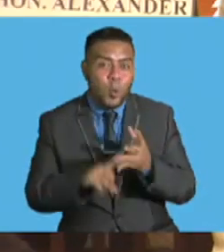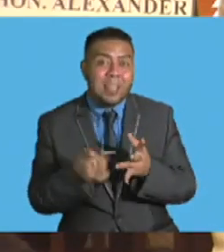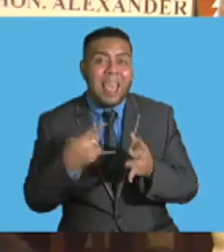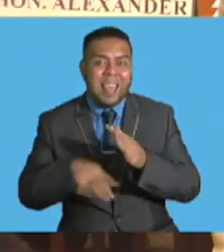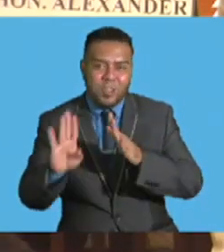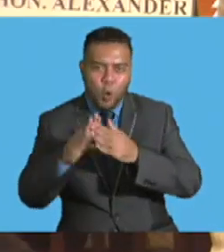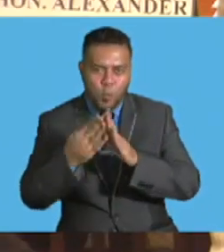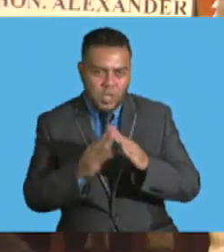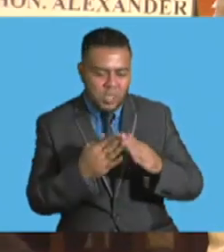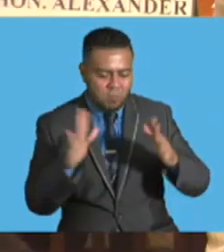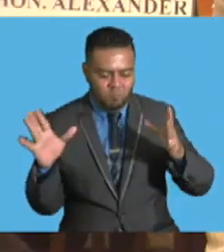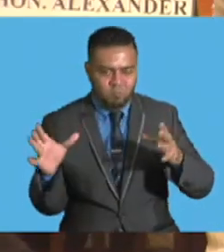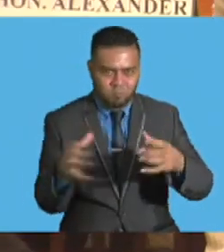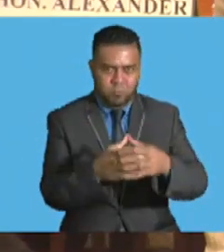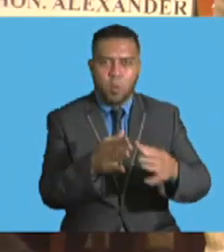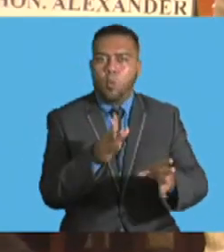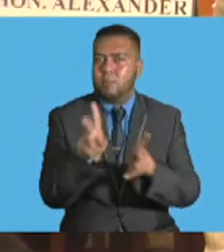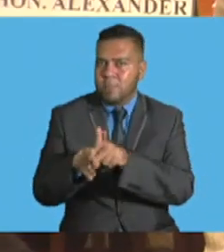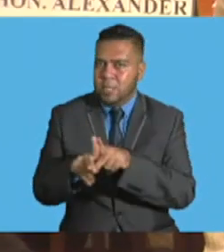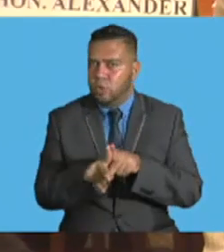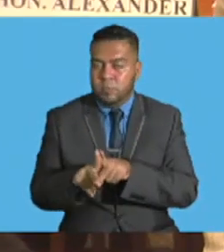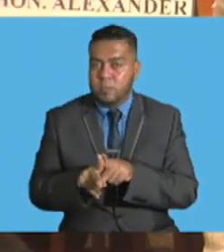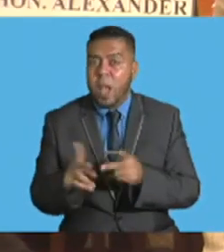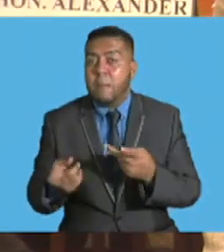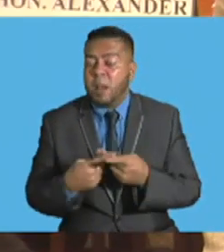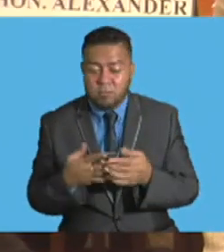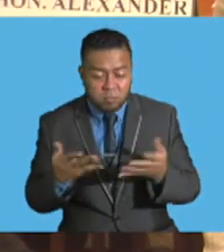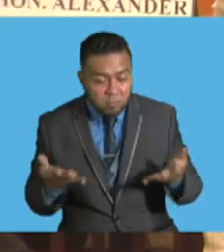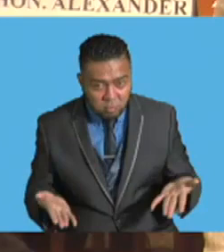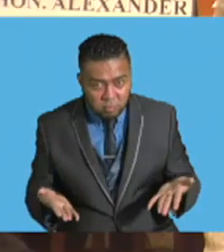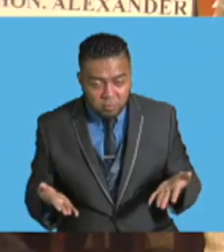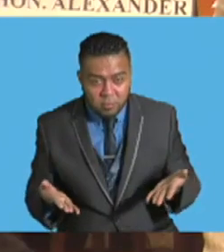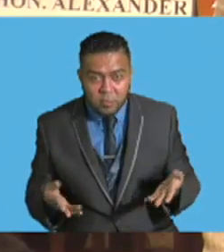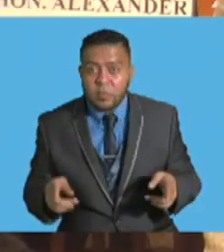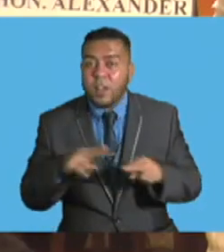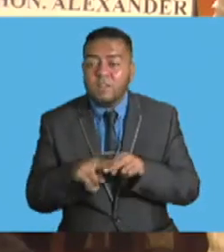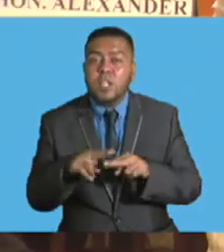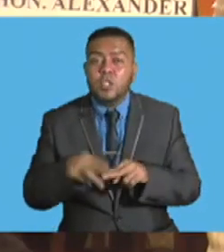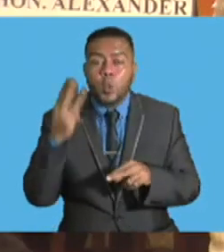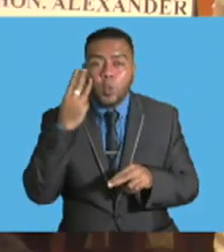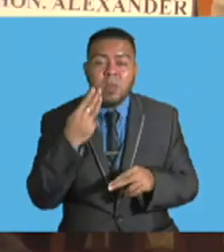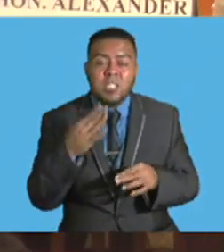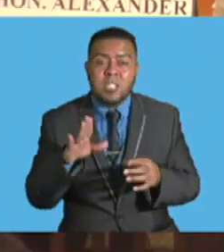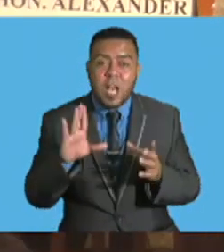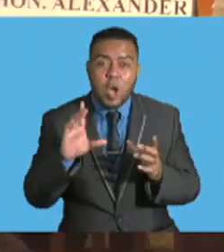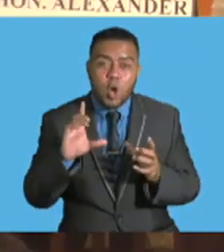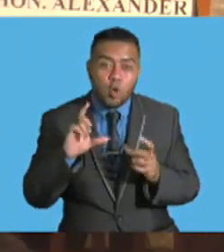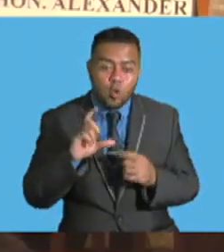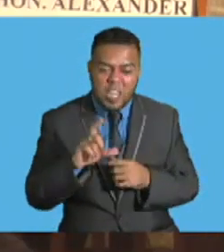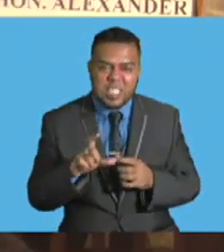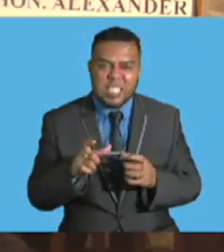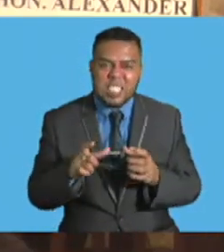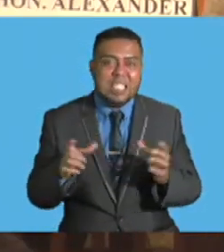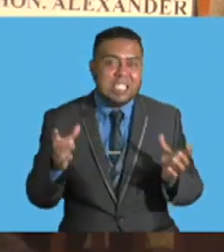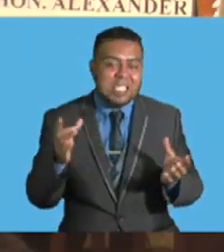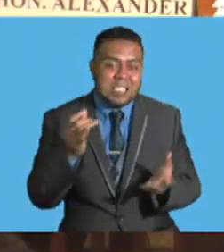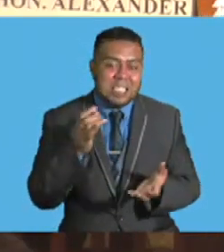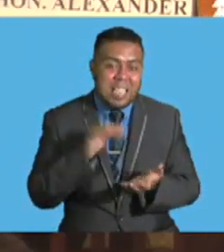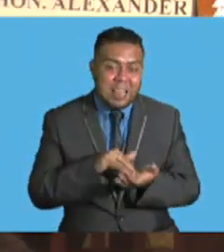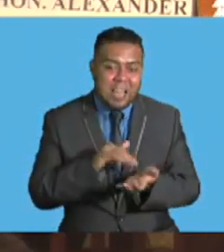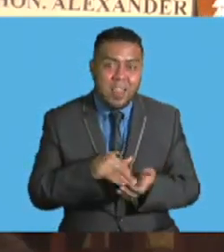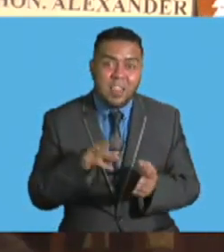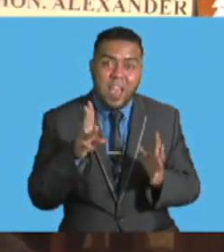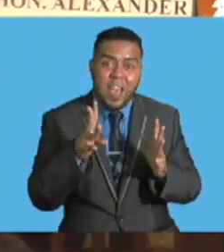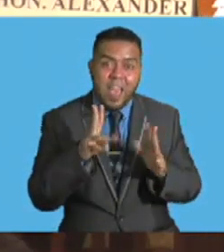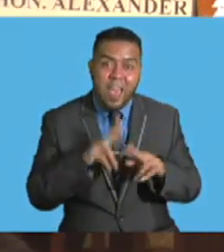at large. Apart from that, Honorable Speaker, the Fiji Women's Crisis Center, when we talk about domestic violence